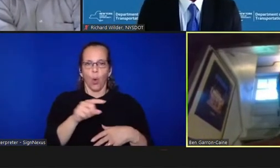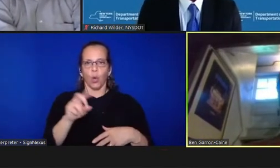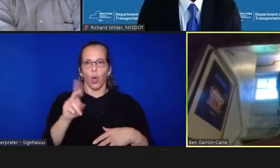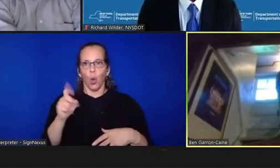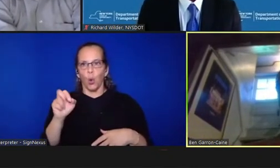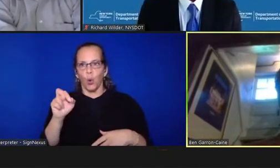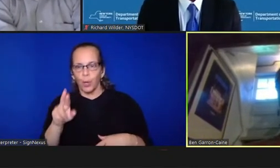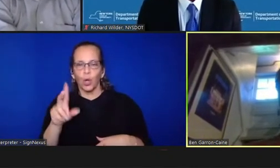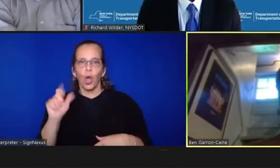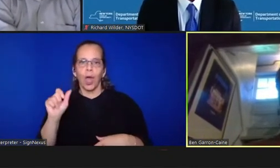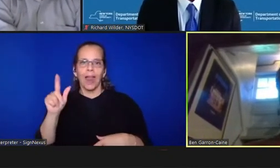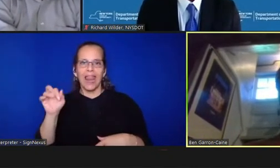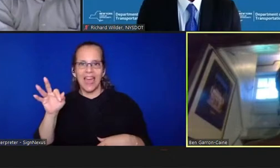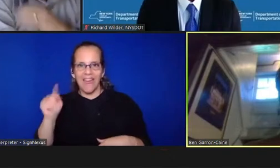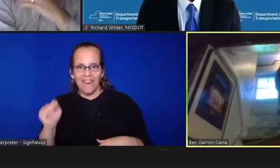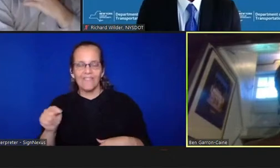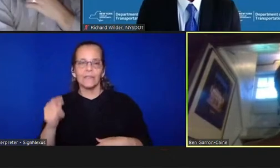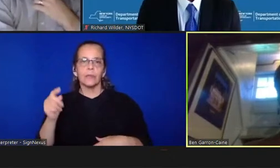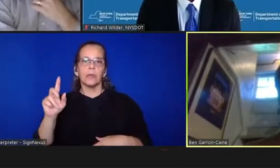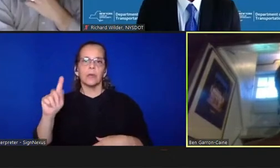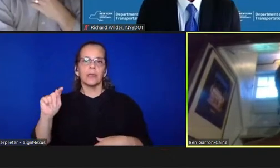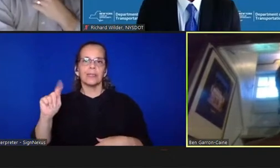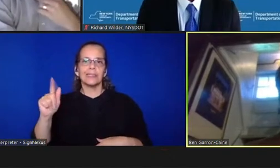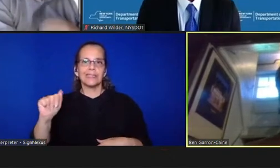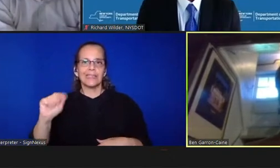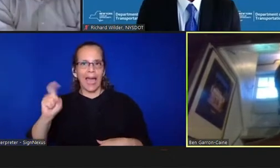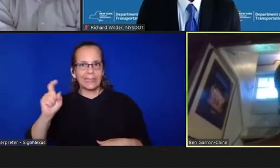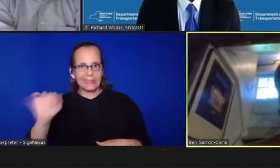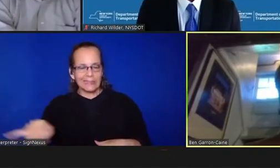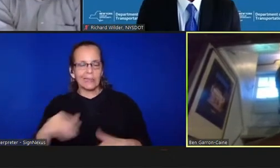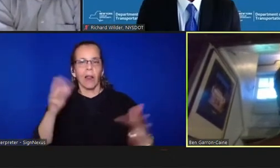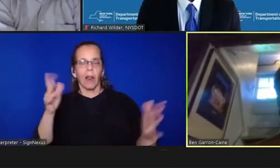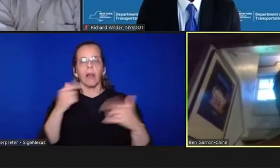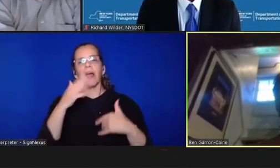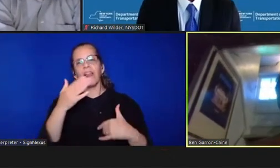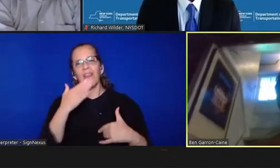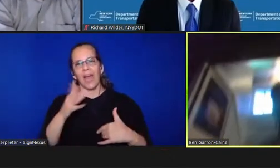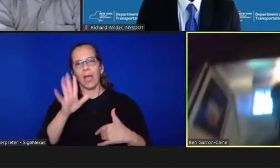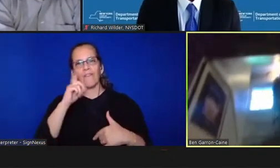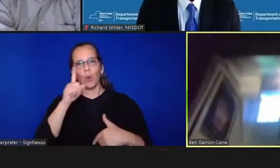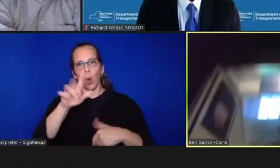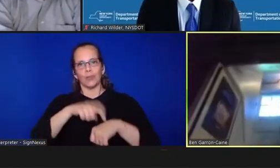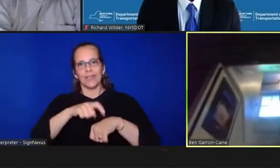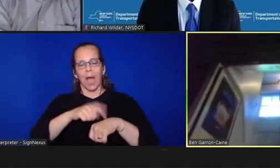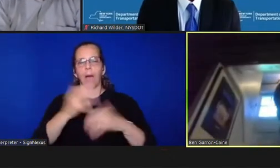that's all I want to say uh I thank you for the time and I yield